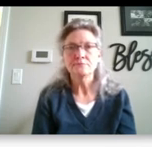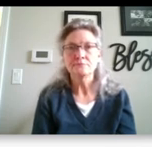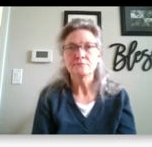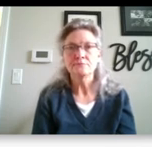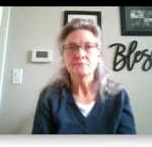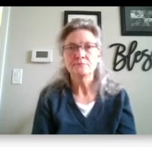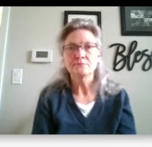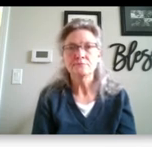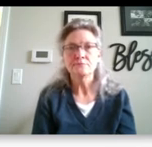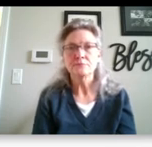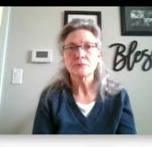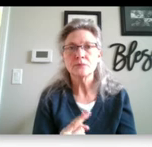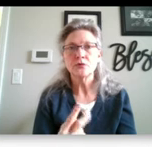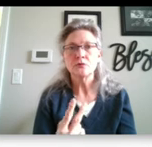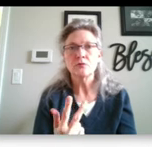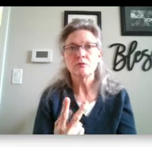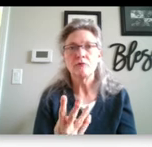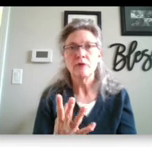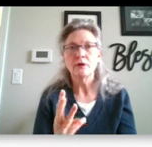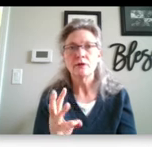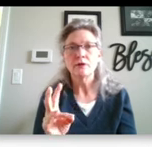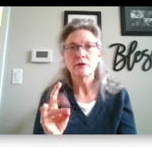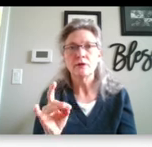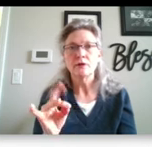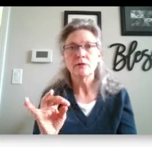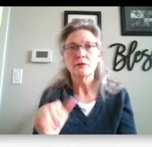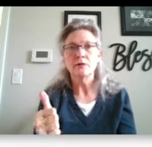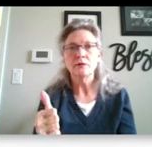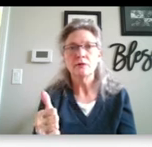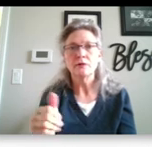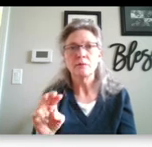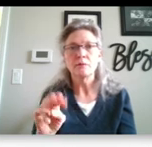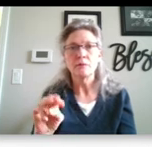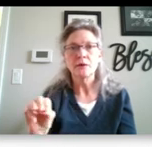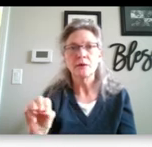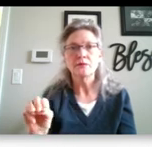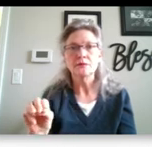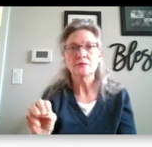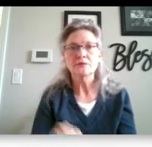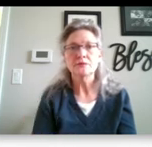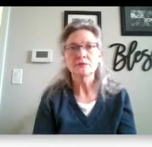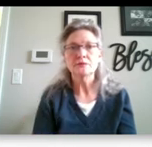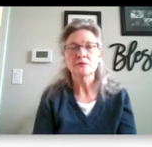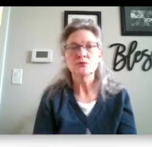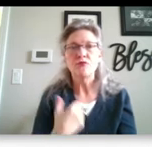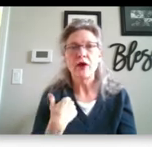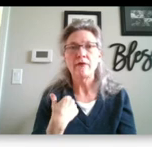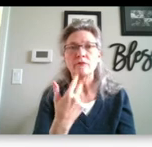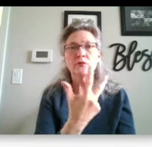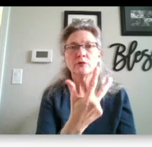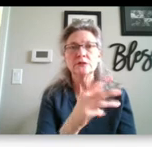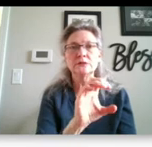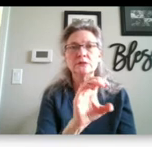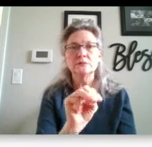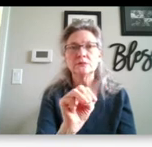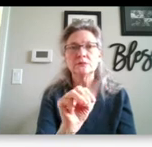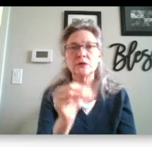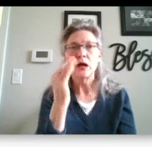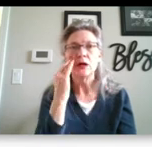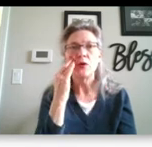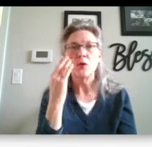1, 2, 3, 4, 5, 6, 7, 8, 9, 10. There are 10 millimeters. So if I have 3 centimeters, I know